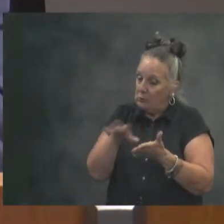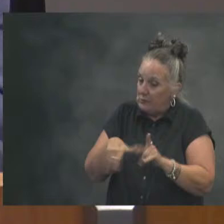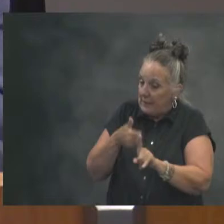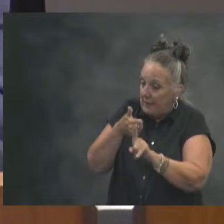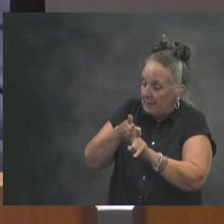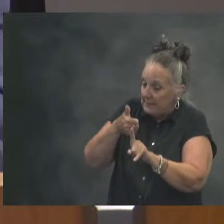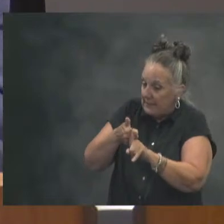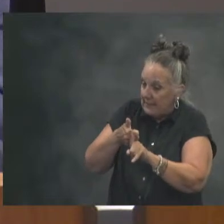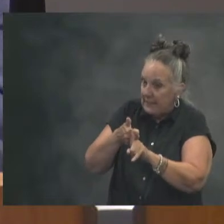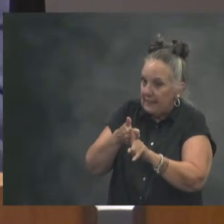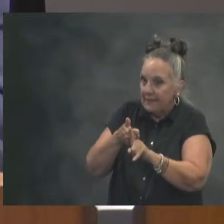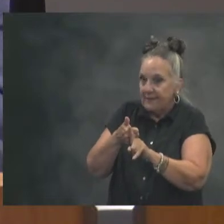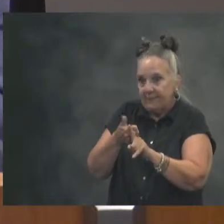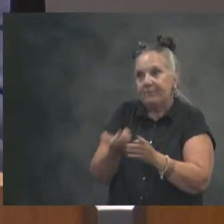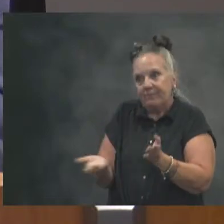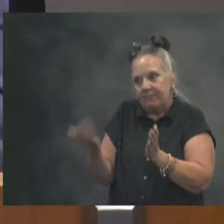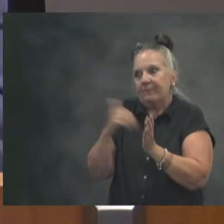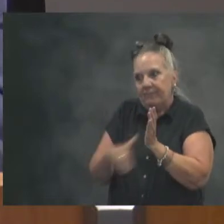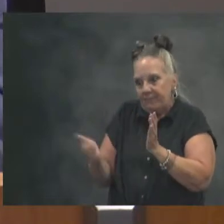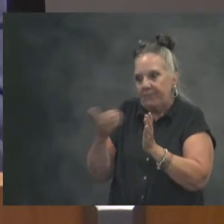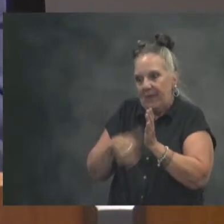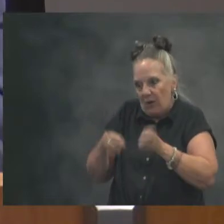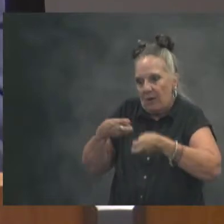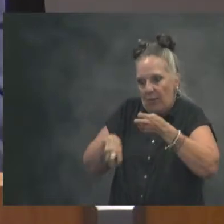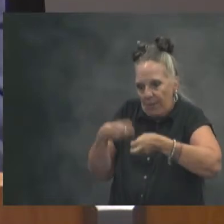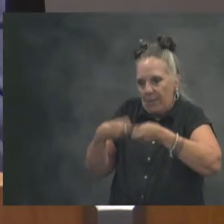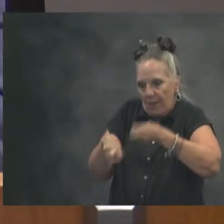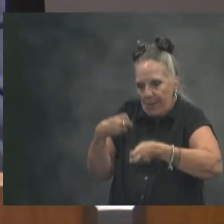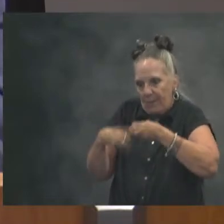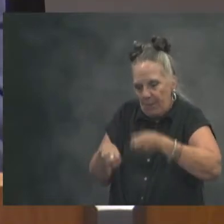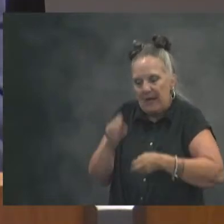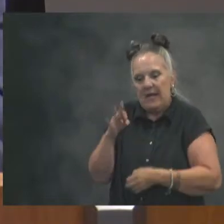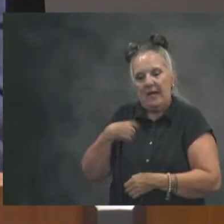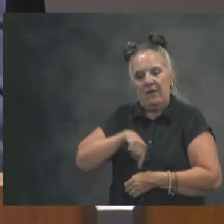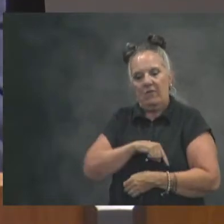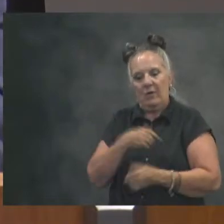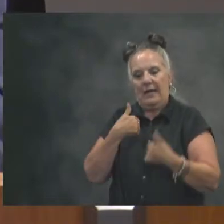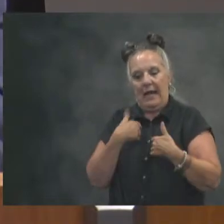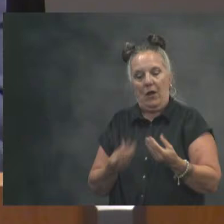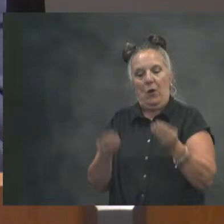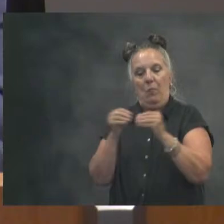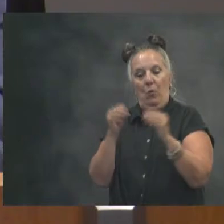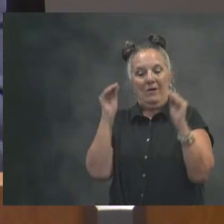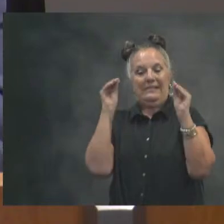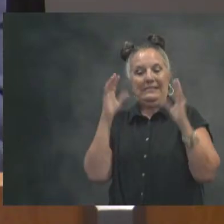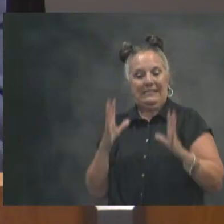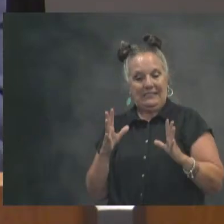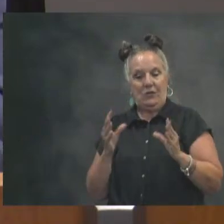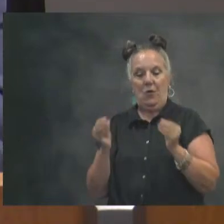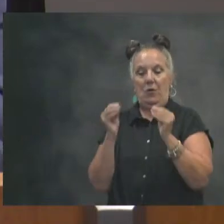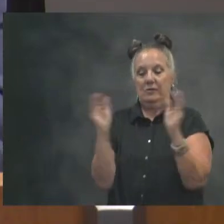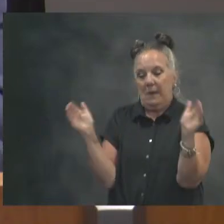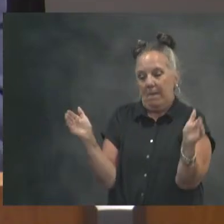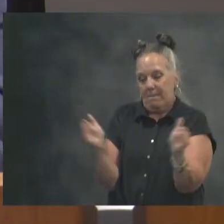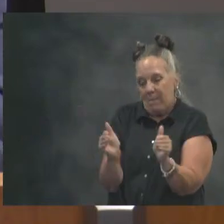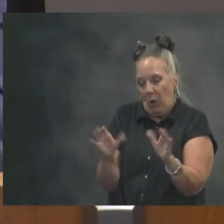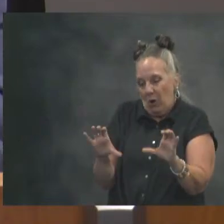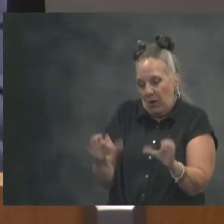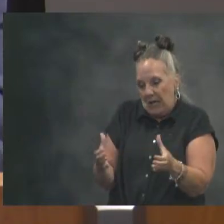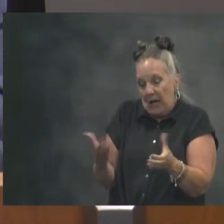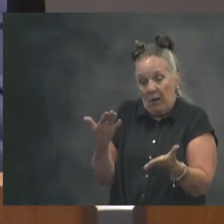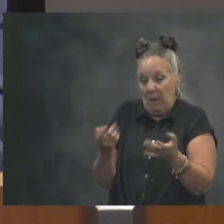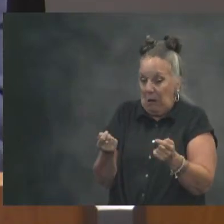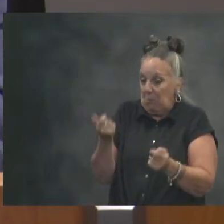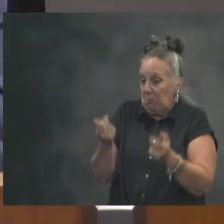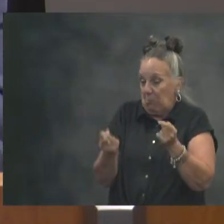are repeat offenders, and if we had more teachers, smaller class sizes, that would alleviate